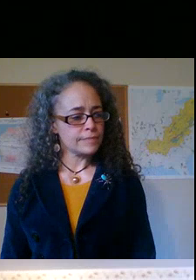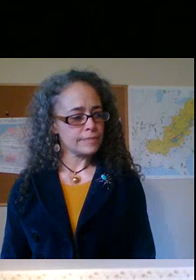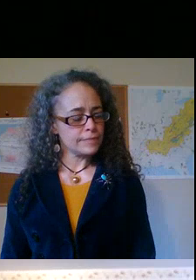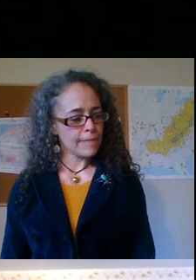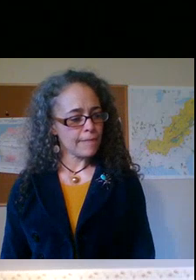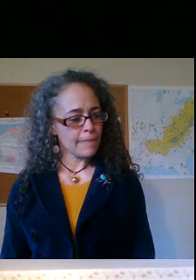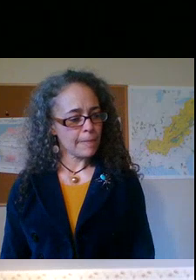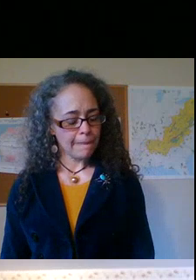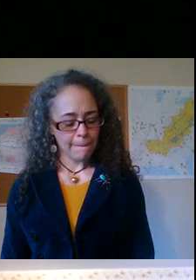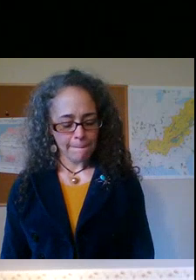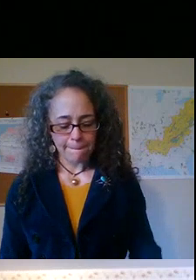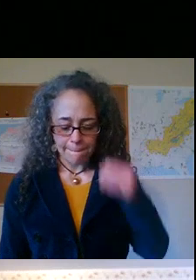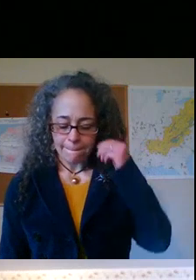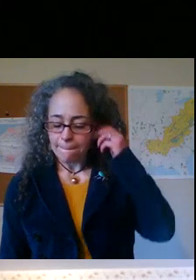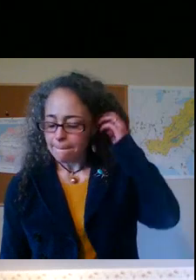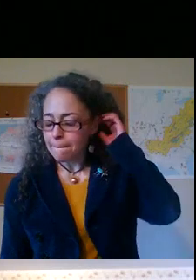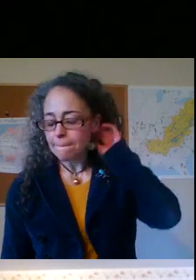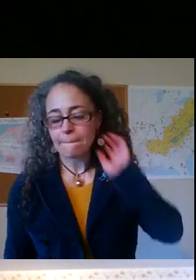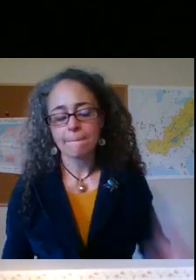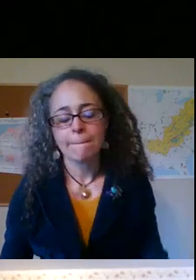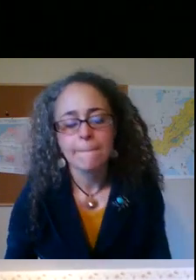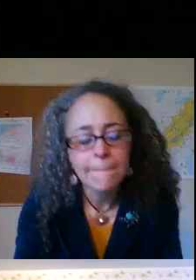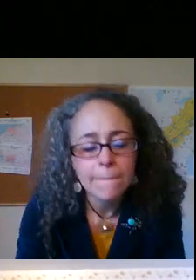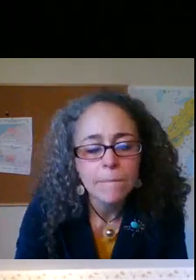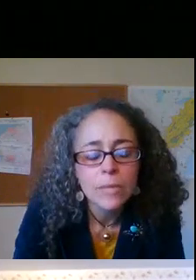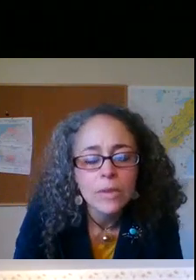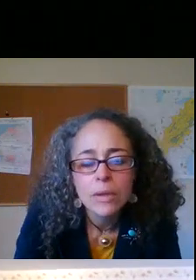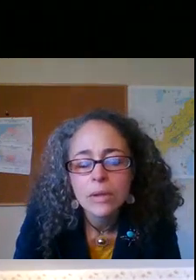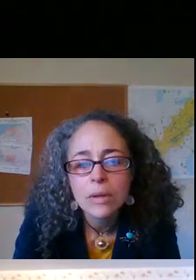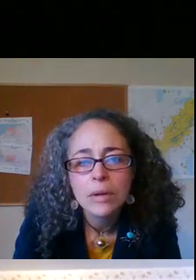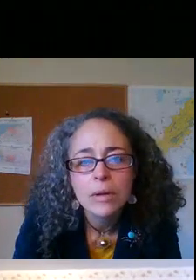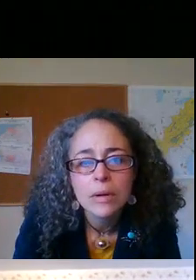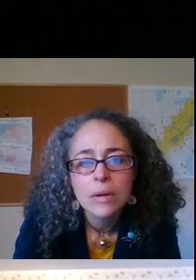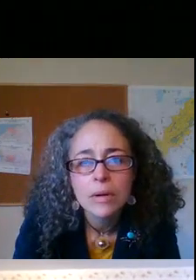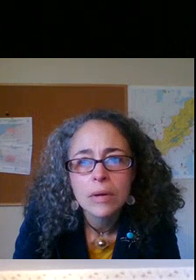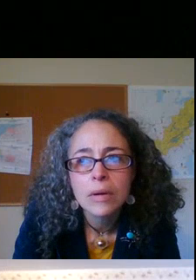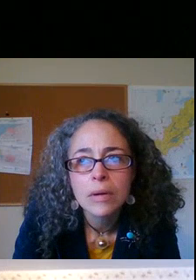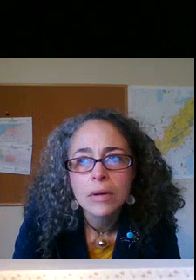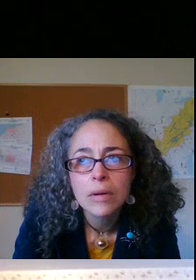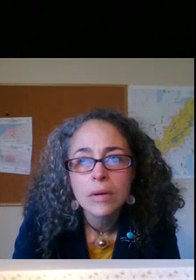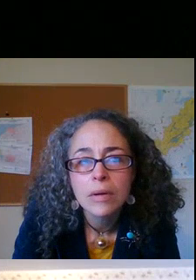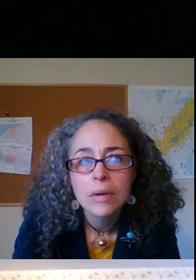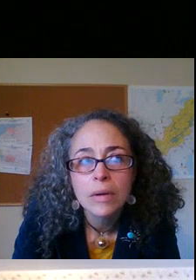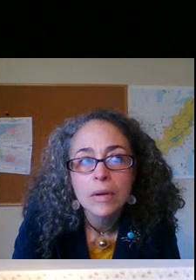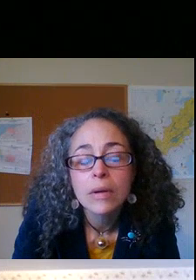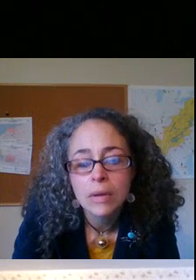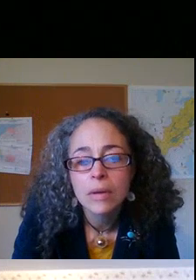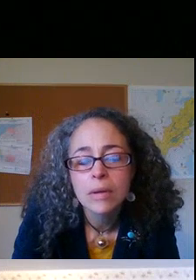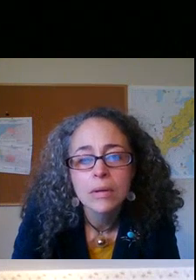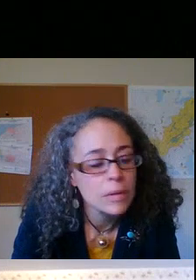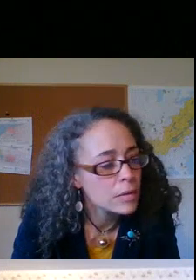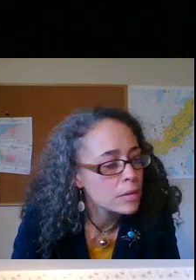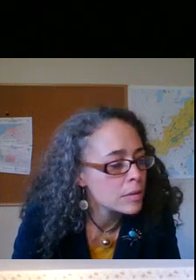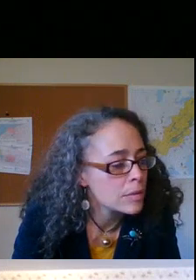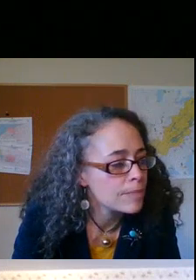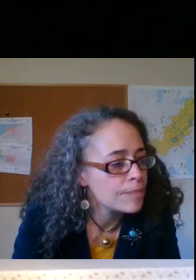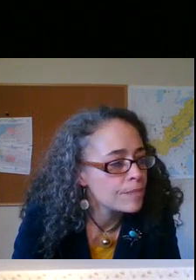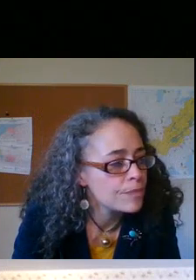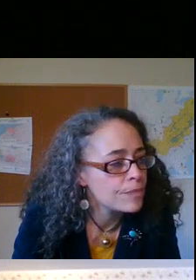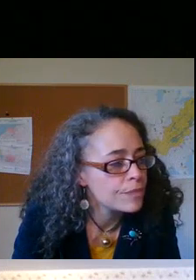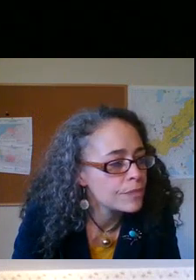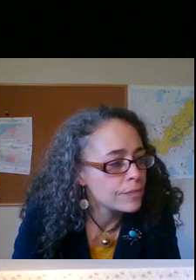I've actually been working with DEC and the National Park Service on a master plan for the West Almond Trail System, which is on